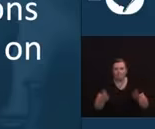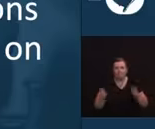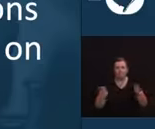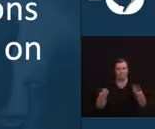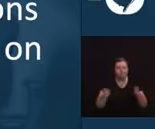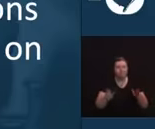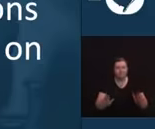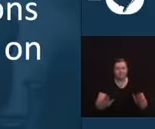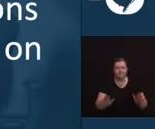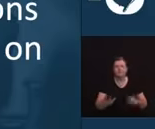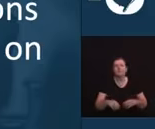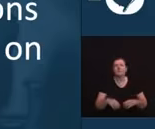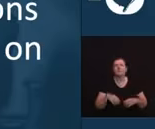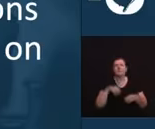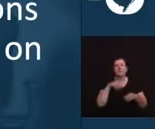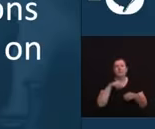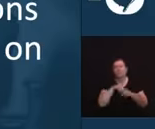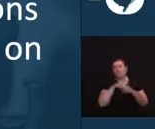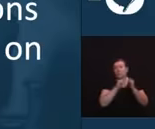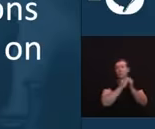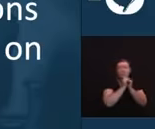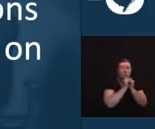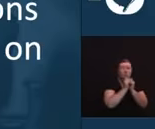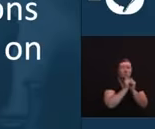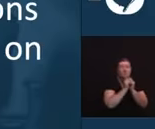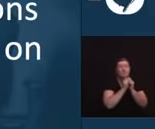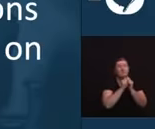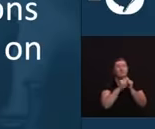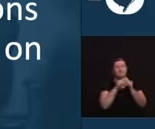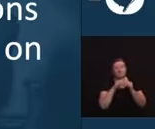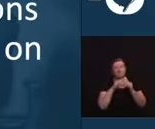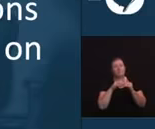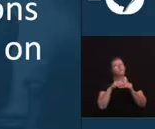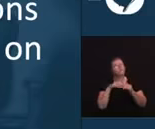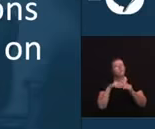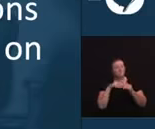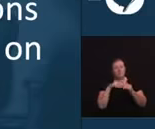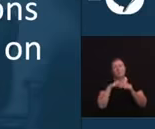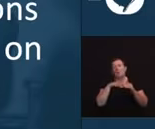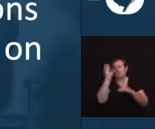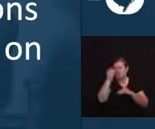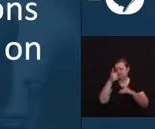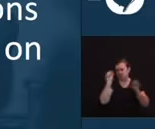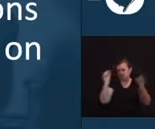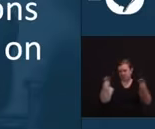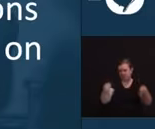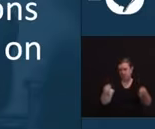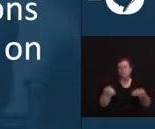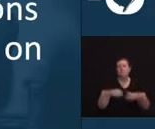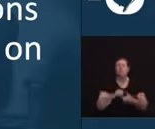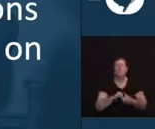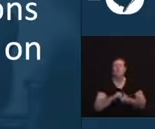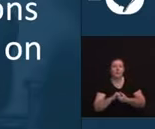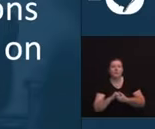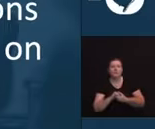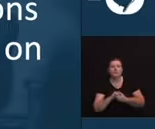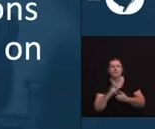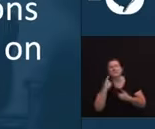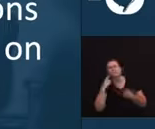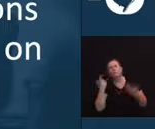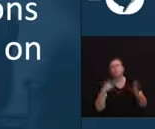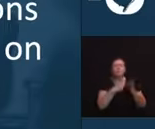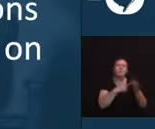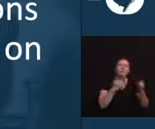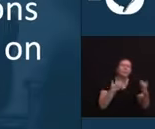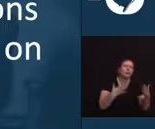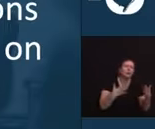10-person limit only for individuals necessary for the practice or competition, such as players, coaches, and